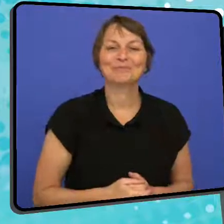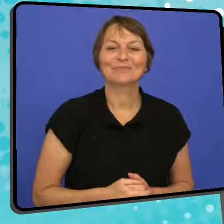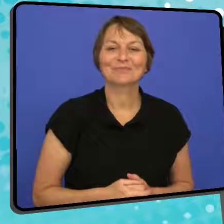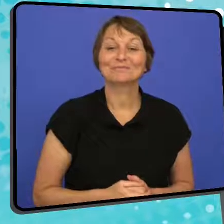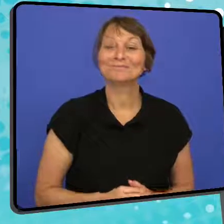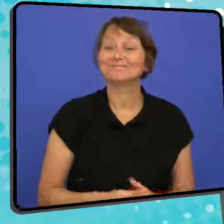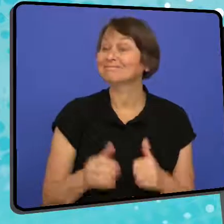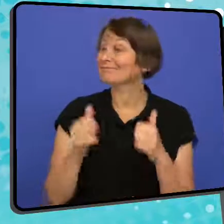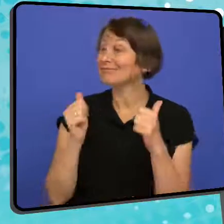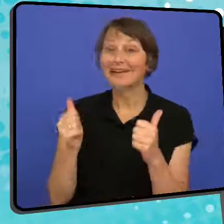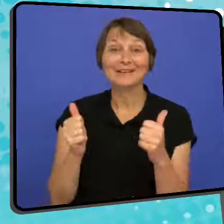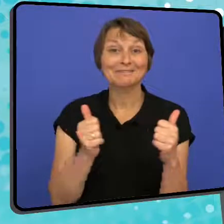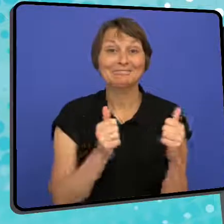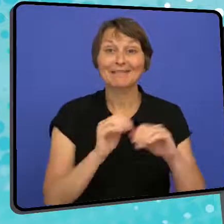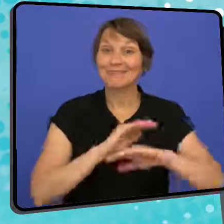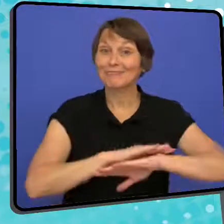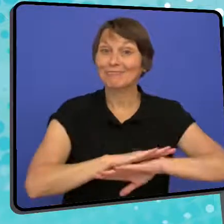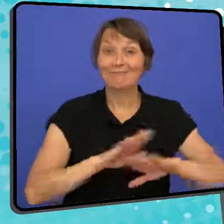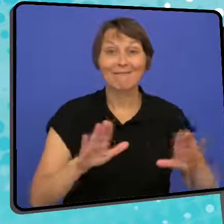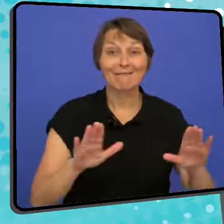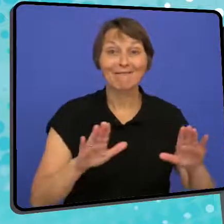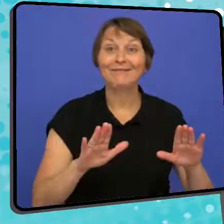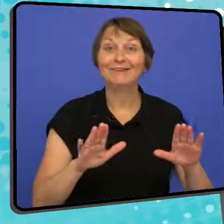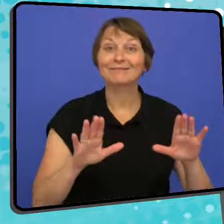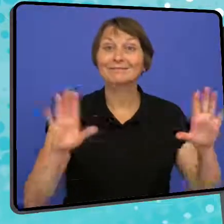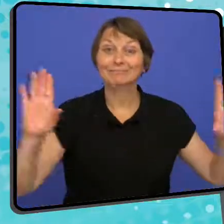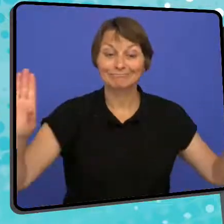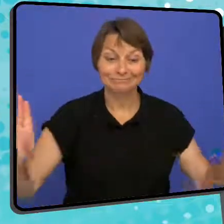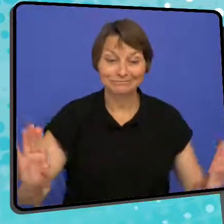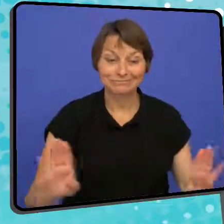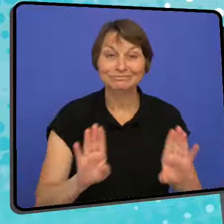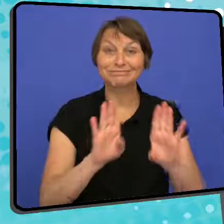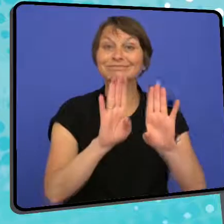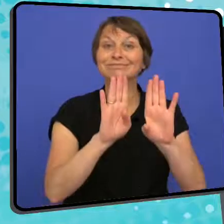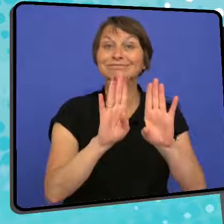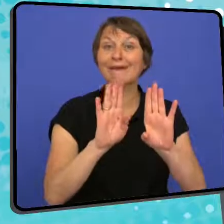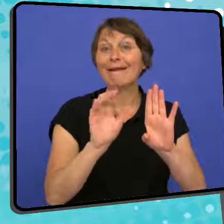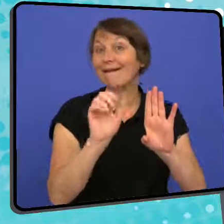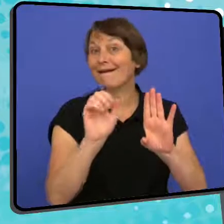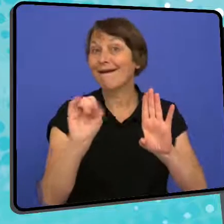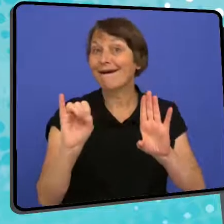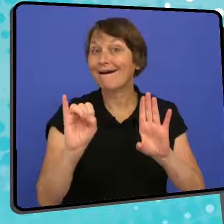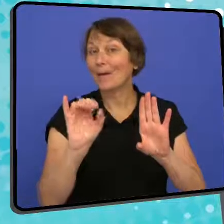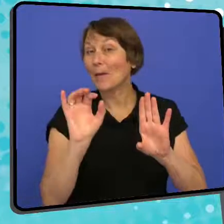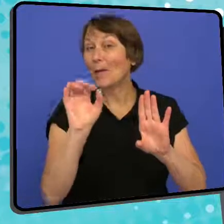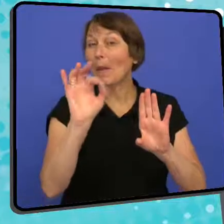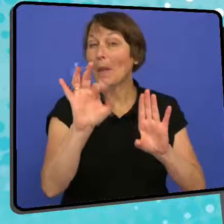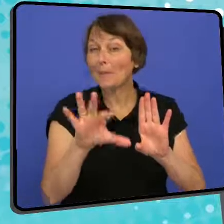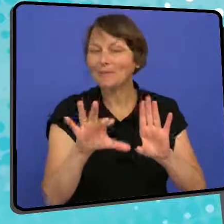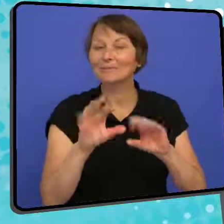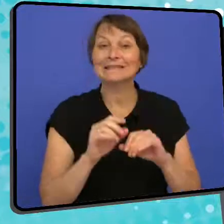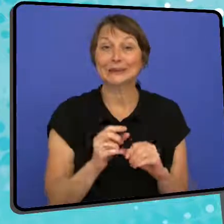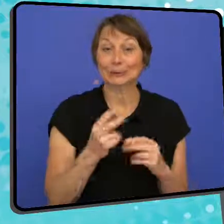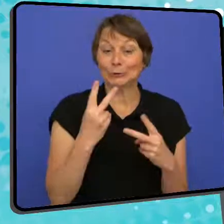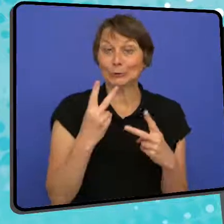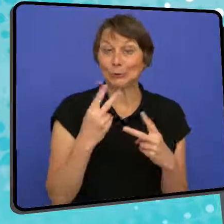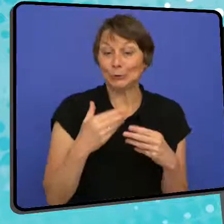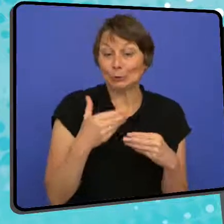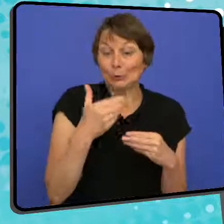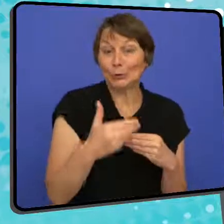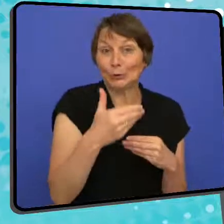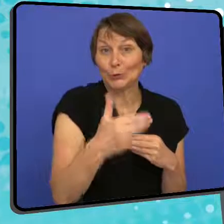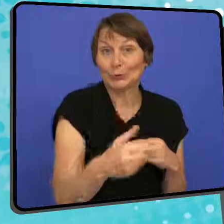Wonderful. Well, that's all for another show here for a bit of AI. We only have 2 shows left of the season,